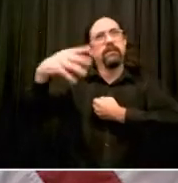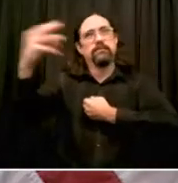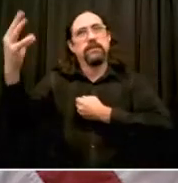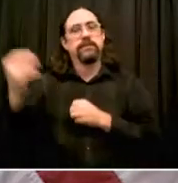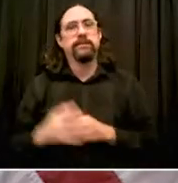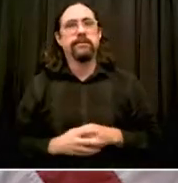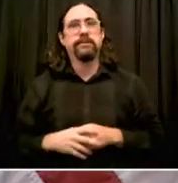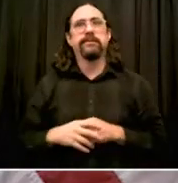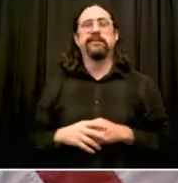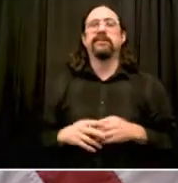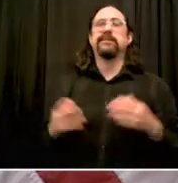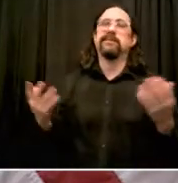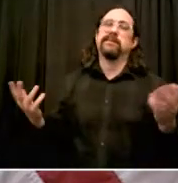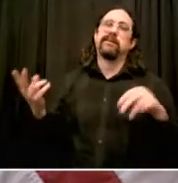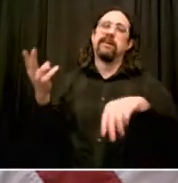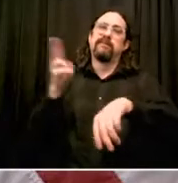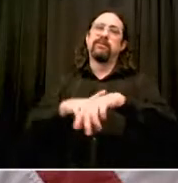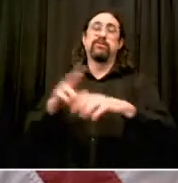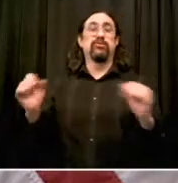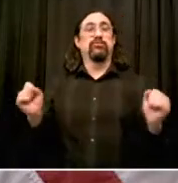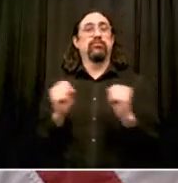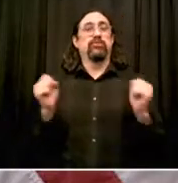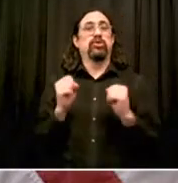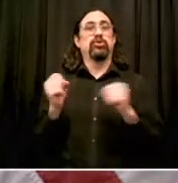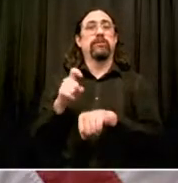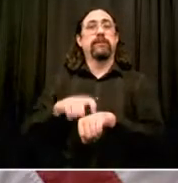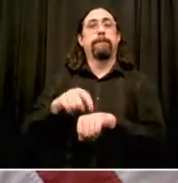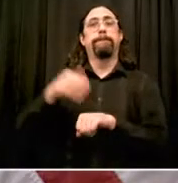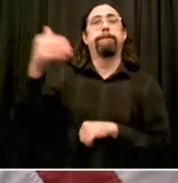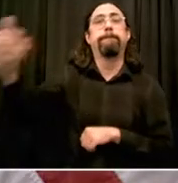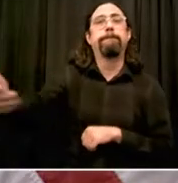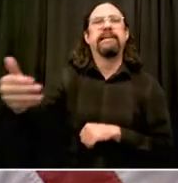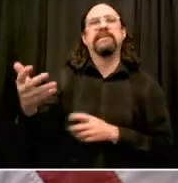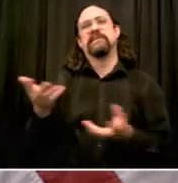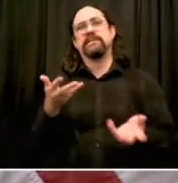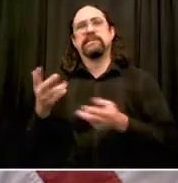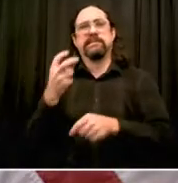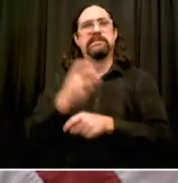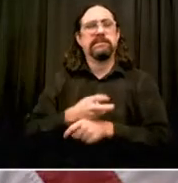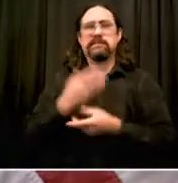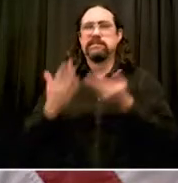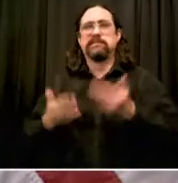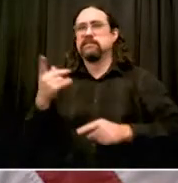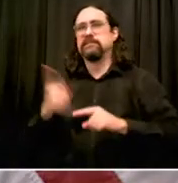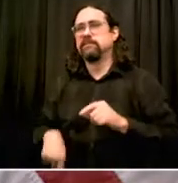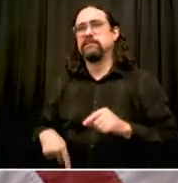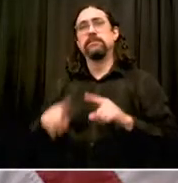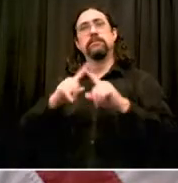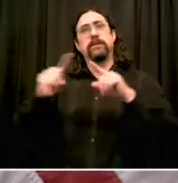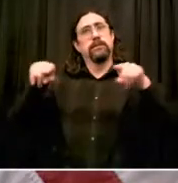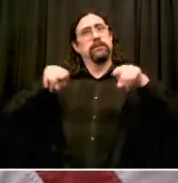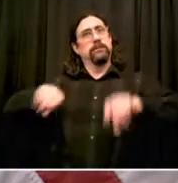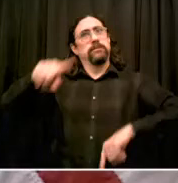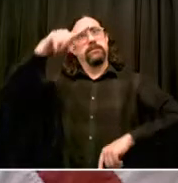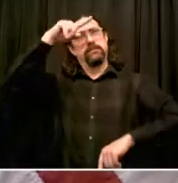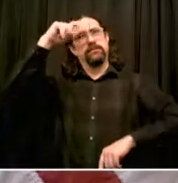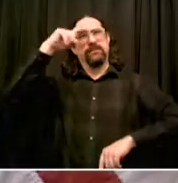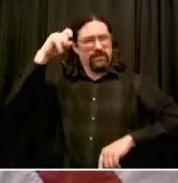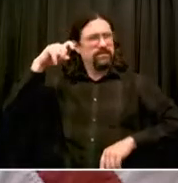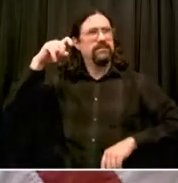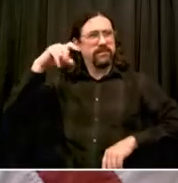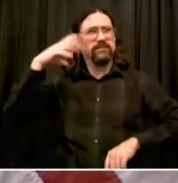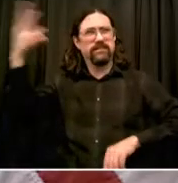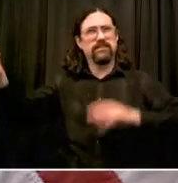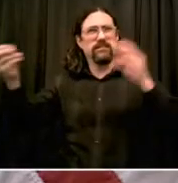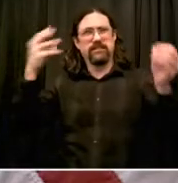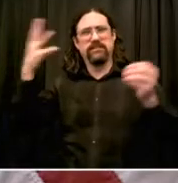for sure. And there's a lot of work going on, including listening carefully to school communities, what they think will work. But we still have, obviously, a